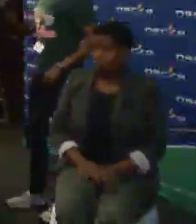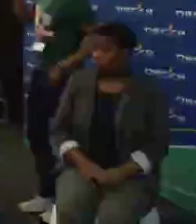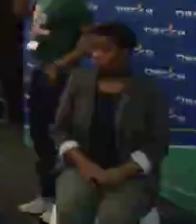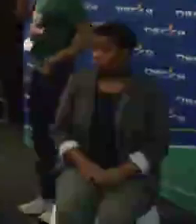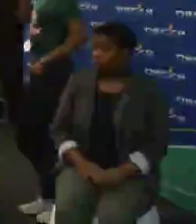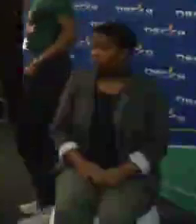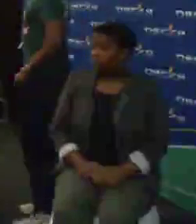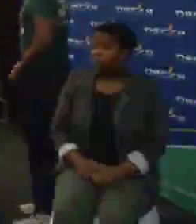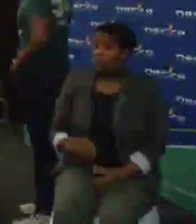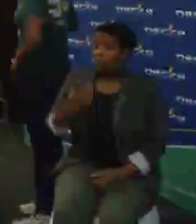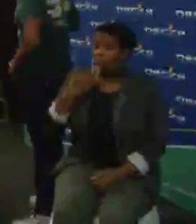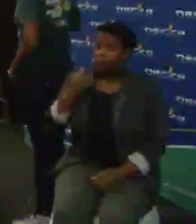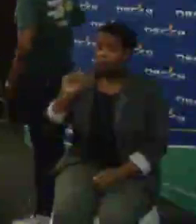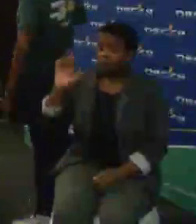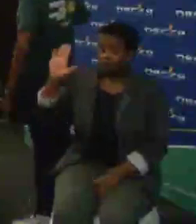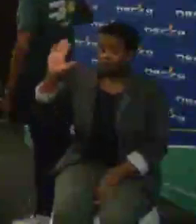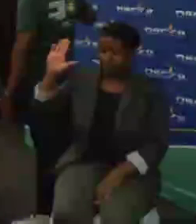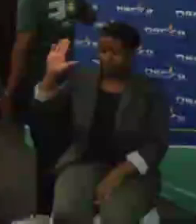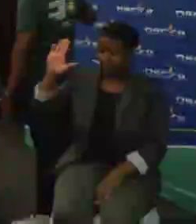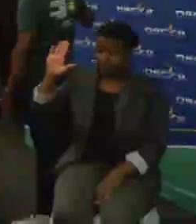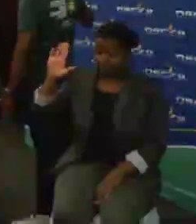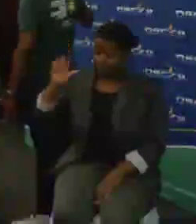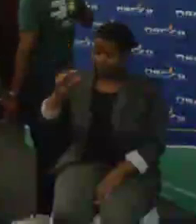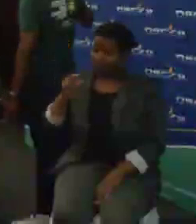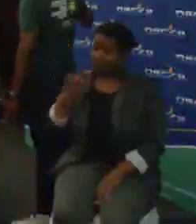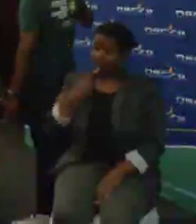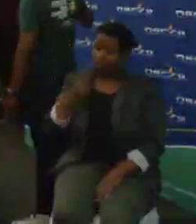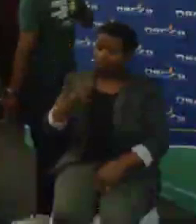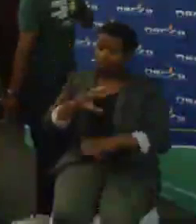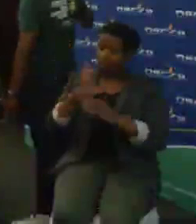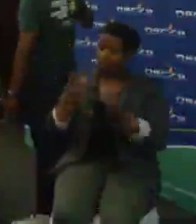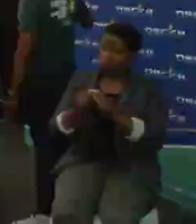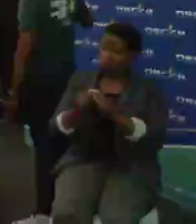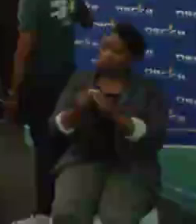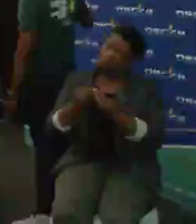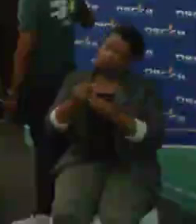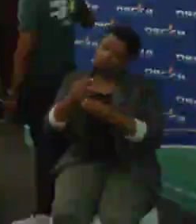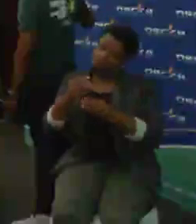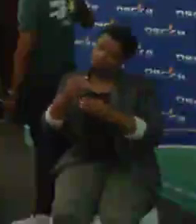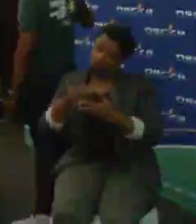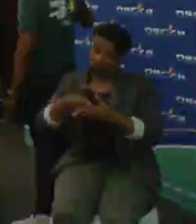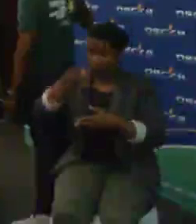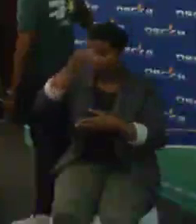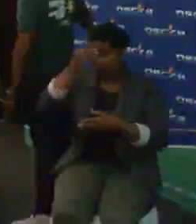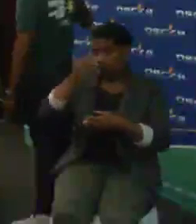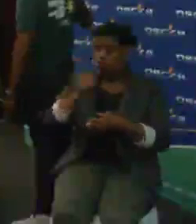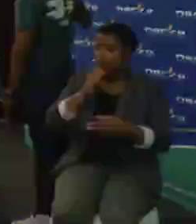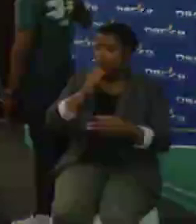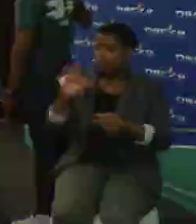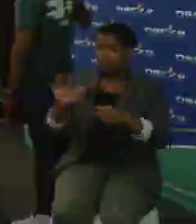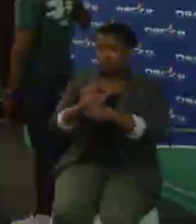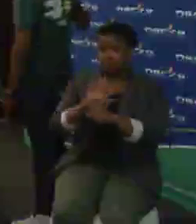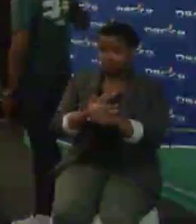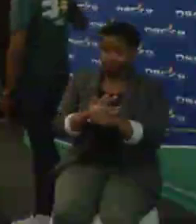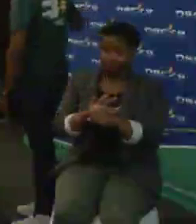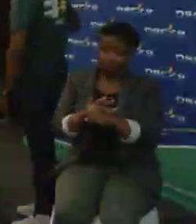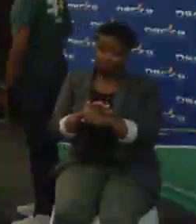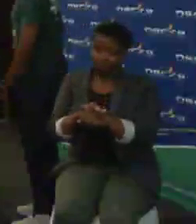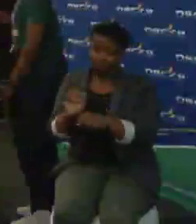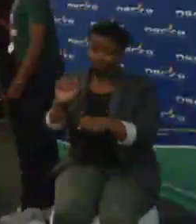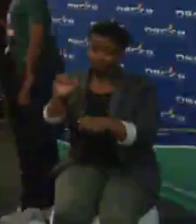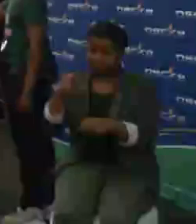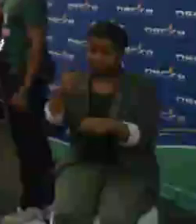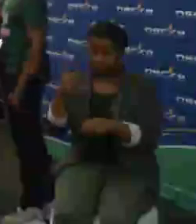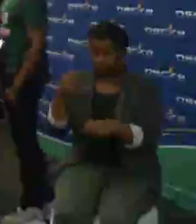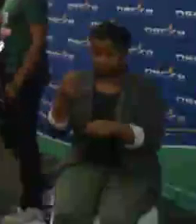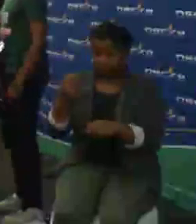Mr. Kambule, may you please raise your right hand? Do you solemnly declare that the facts you are going to present before this panel will be the truth and the whole truth? Yes,